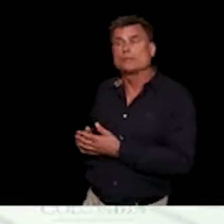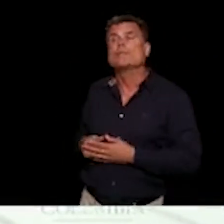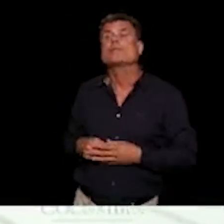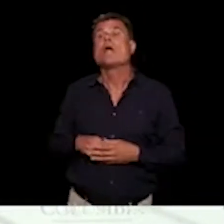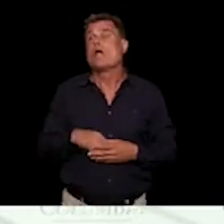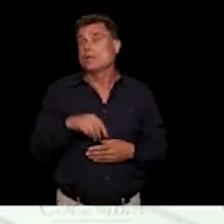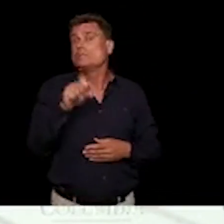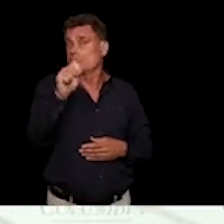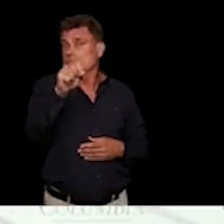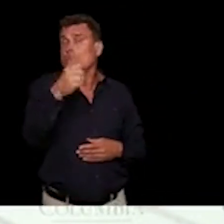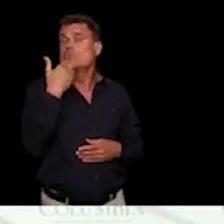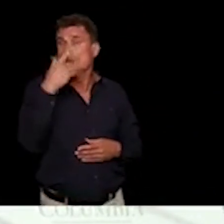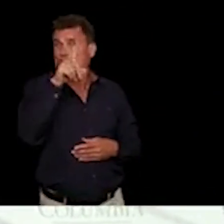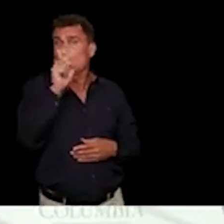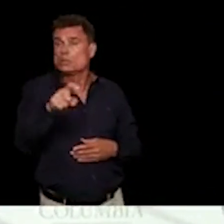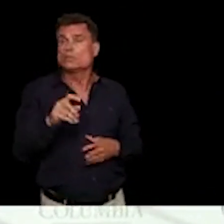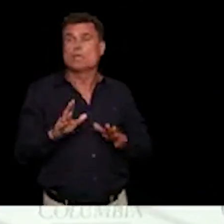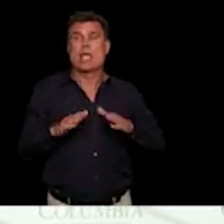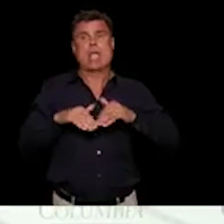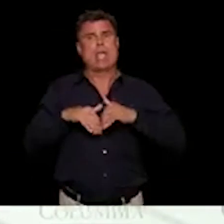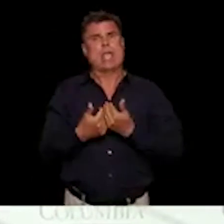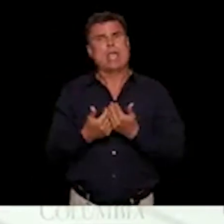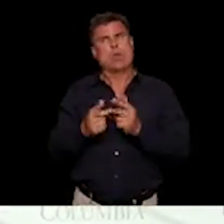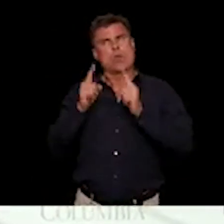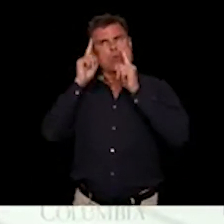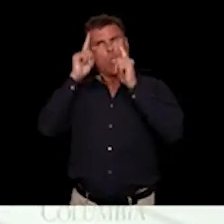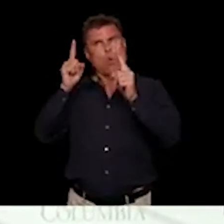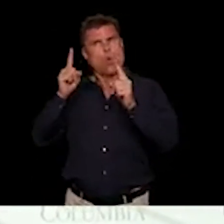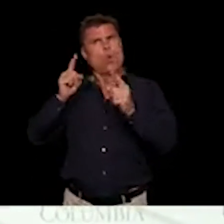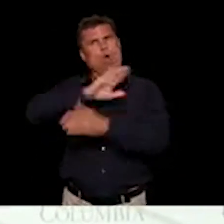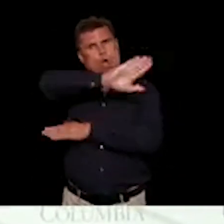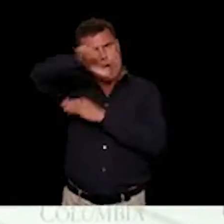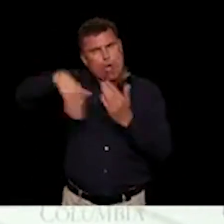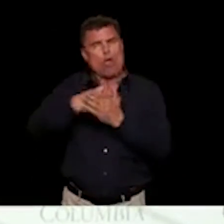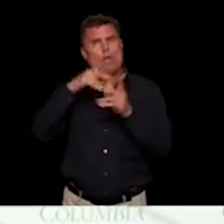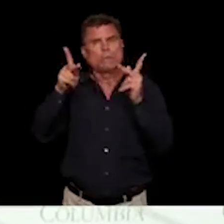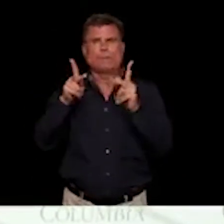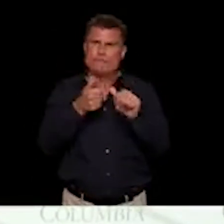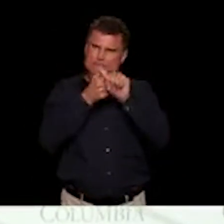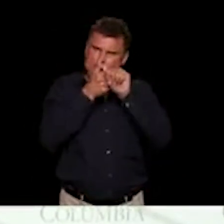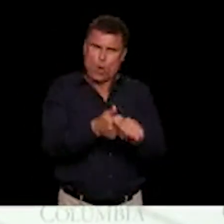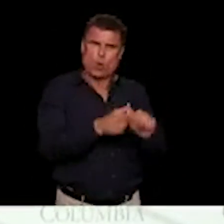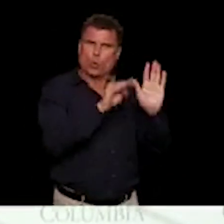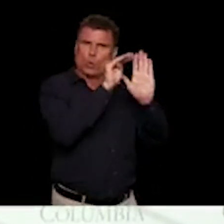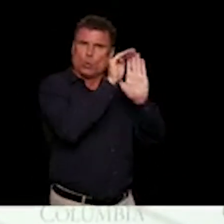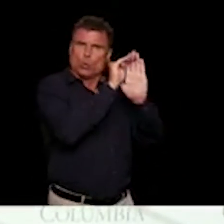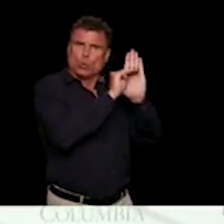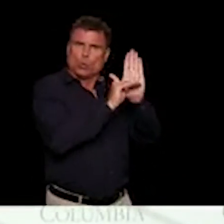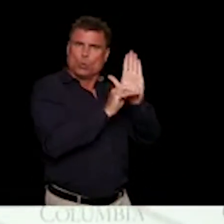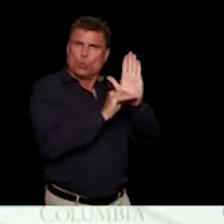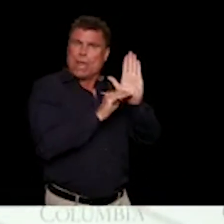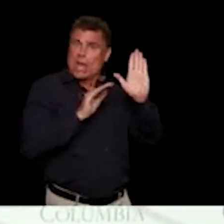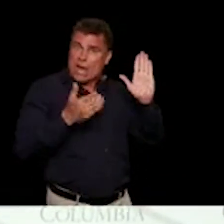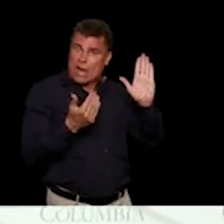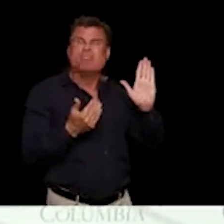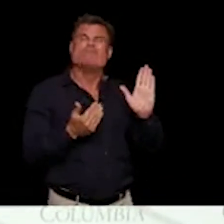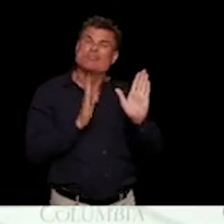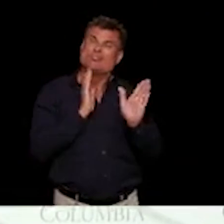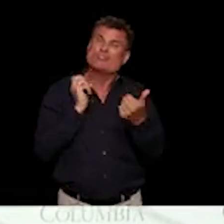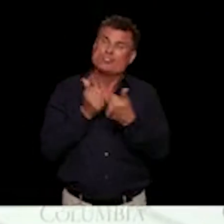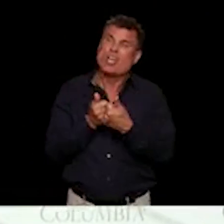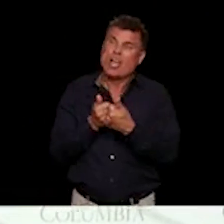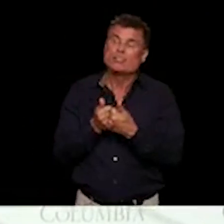to recognize is that we're all learning together. And we have some broad guidelines that public health has provided based